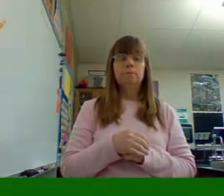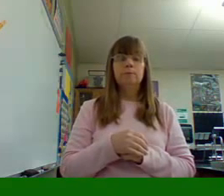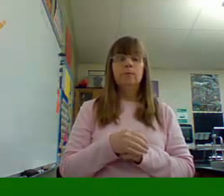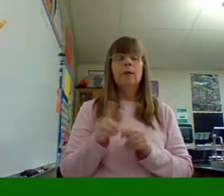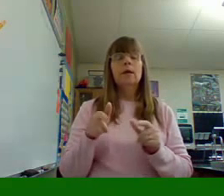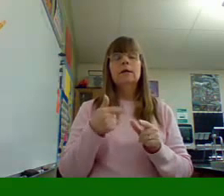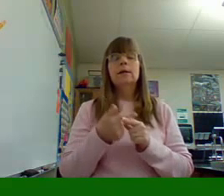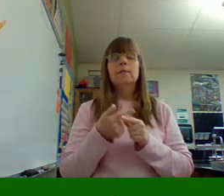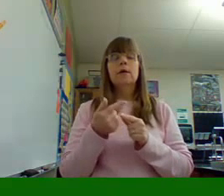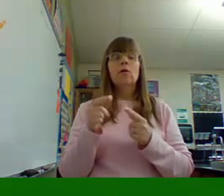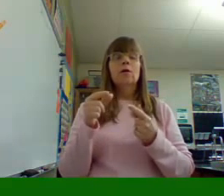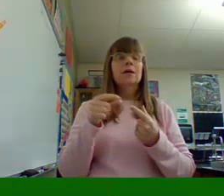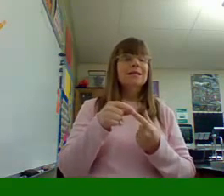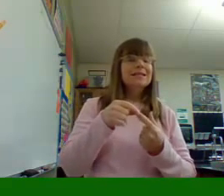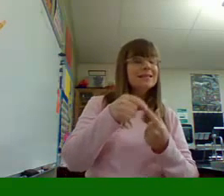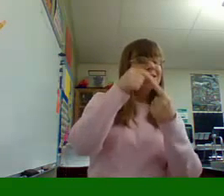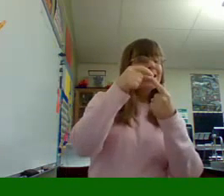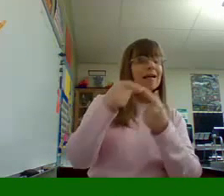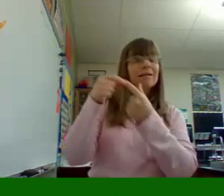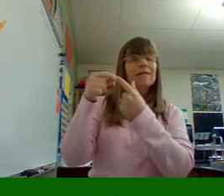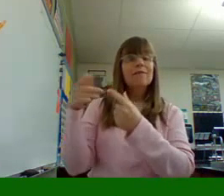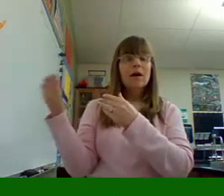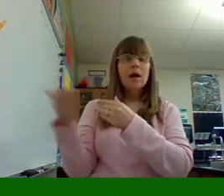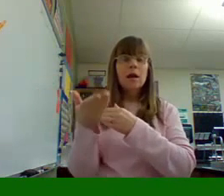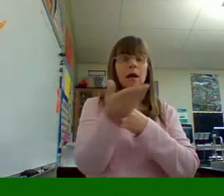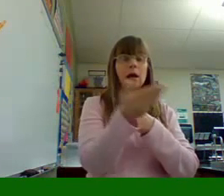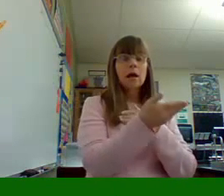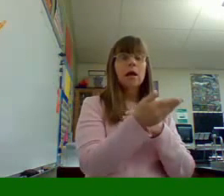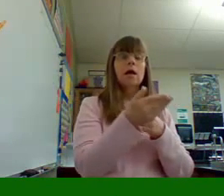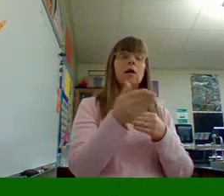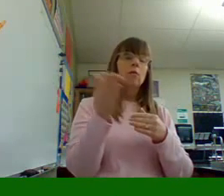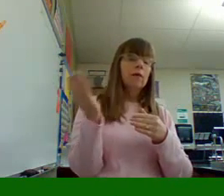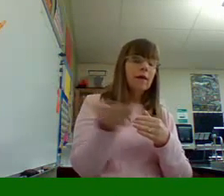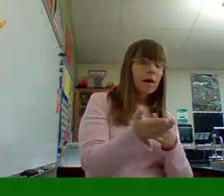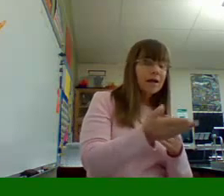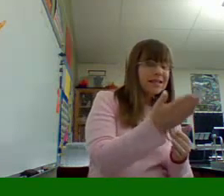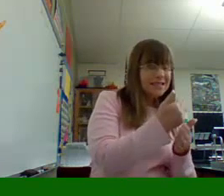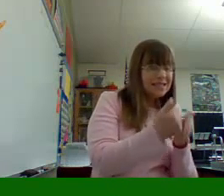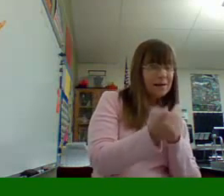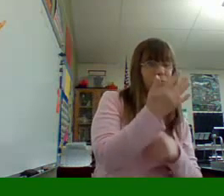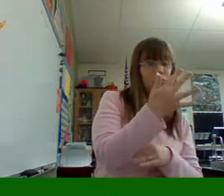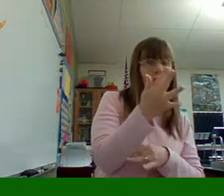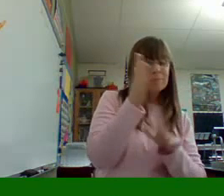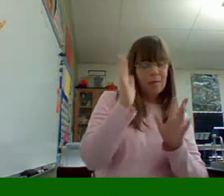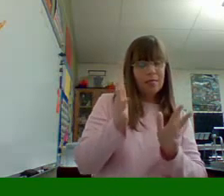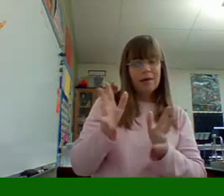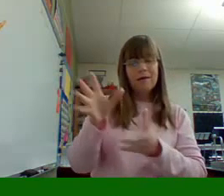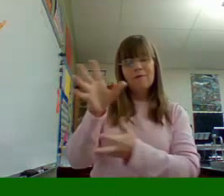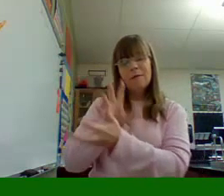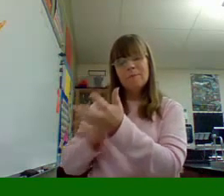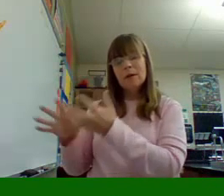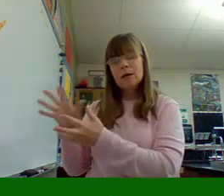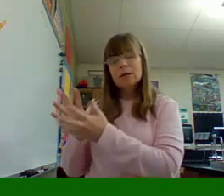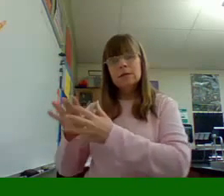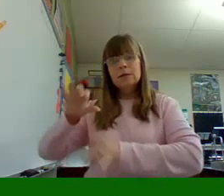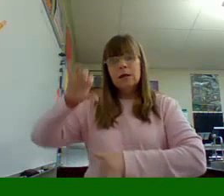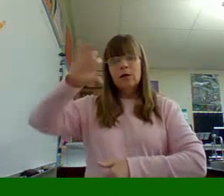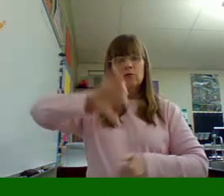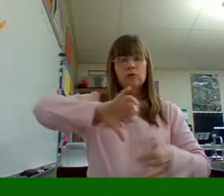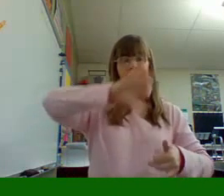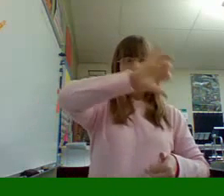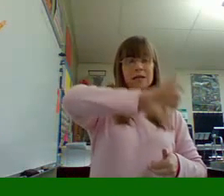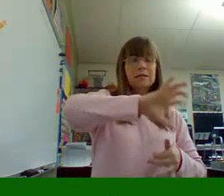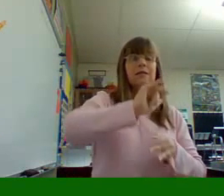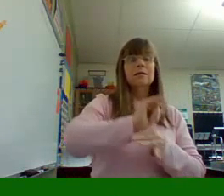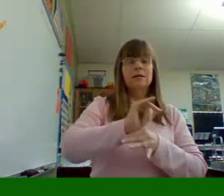Then there's something called selective cutting. And this is where they cut down some trees, but they leave a mix of tree sizes and